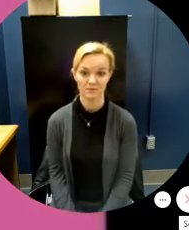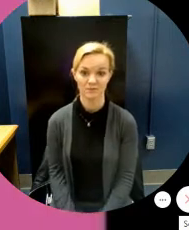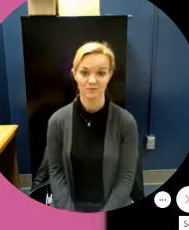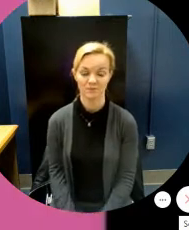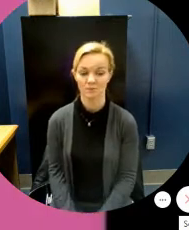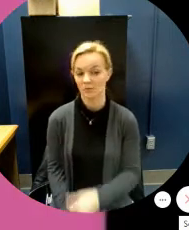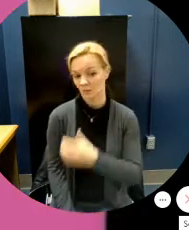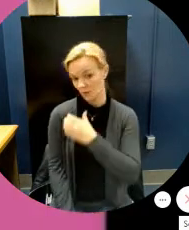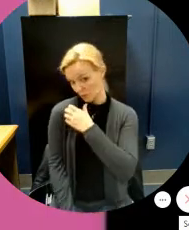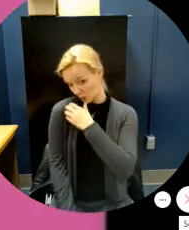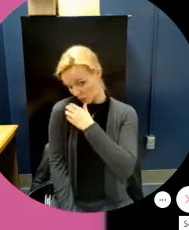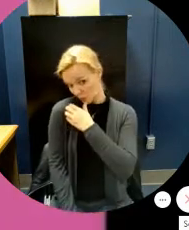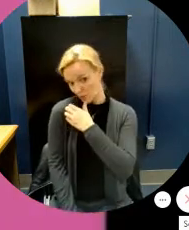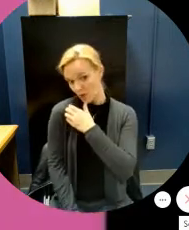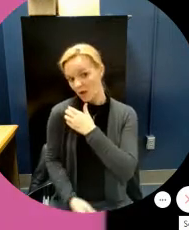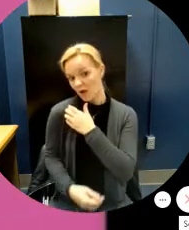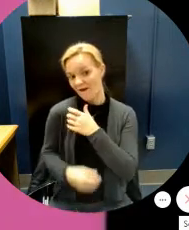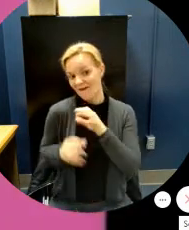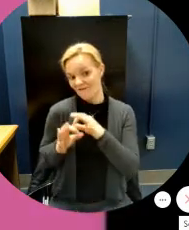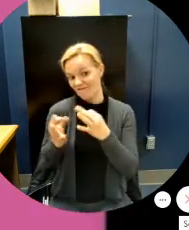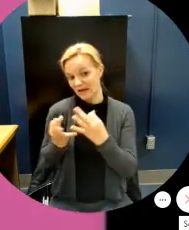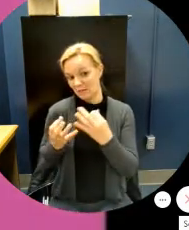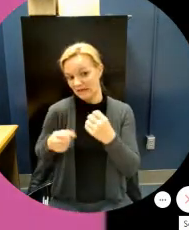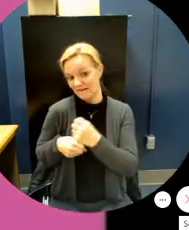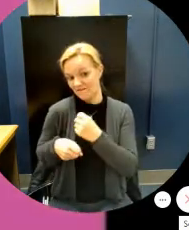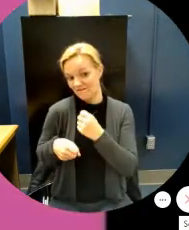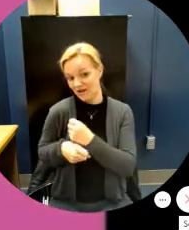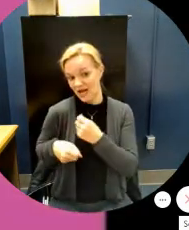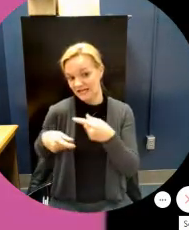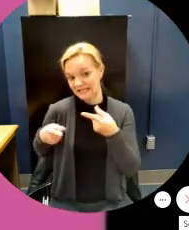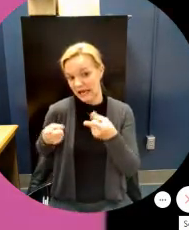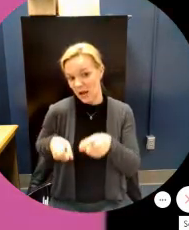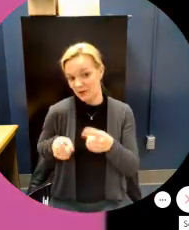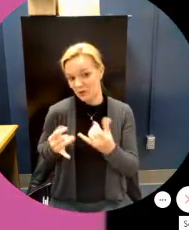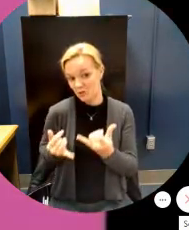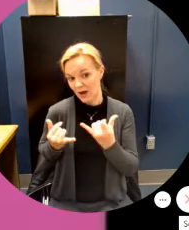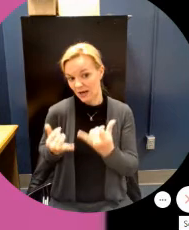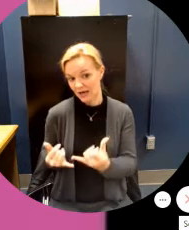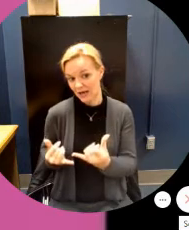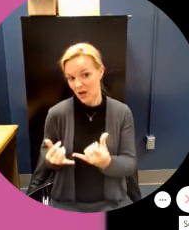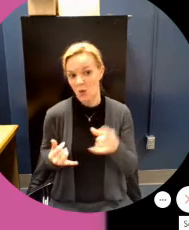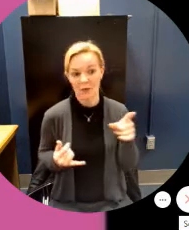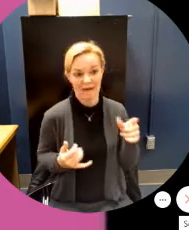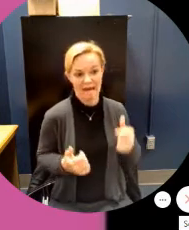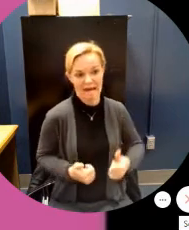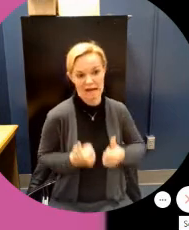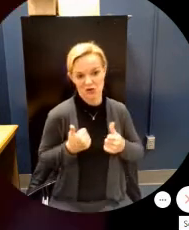Unit 137, family fight in progress, 9349 Bruce.